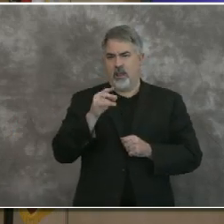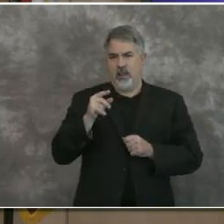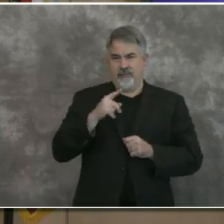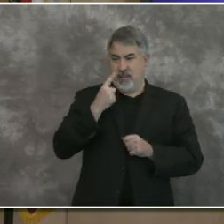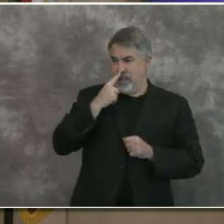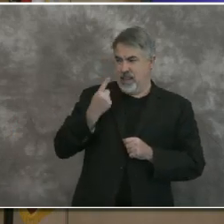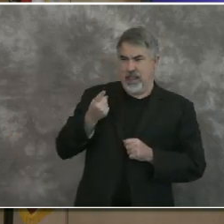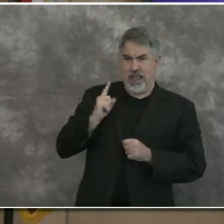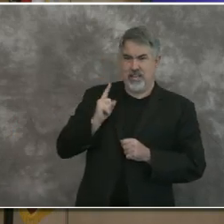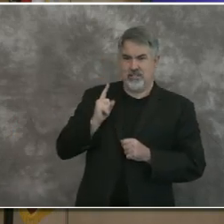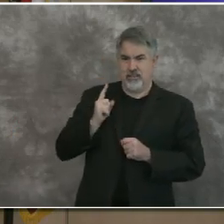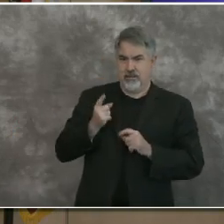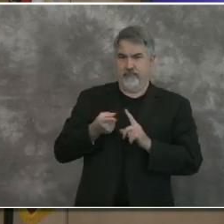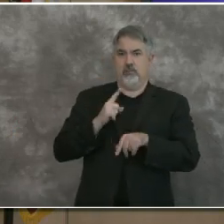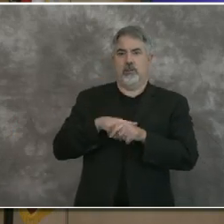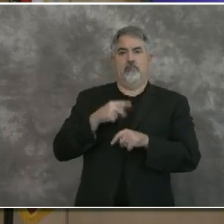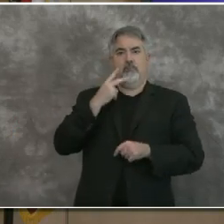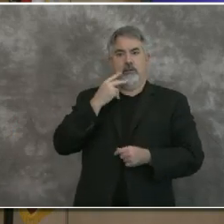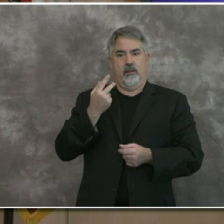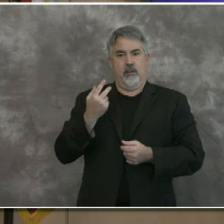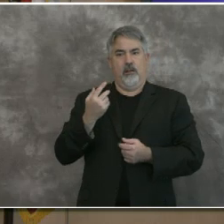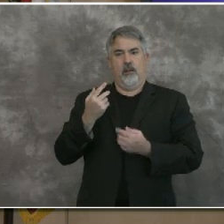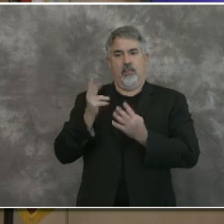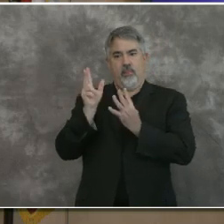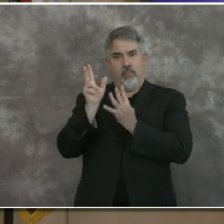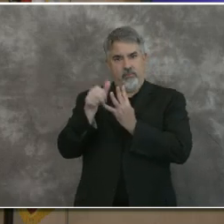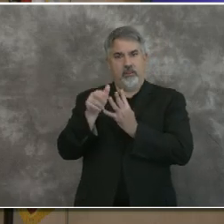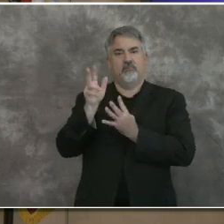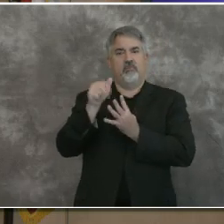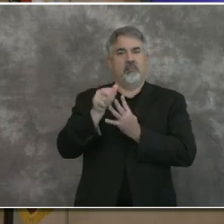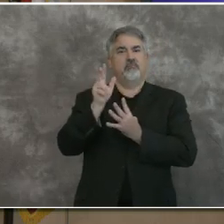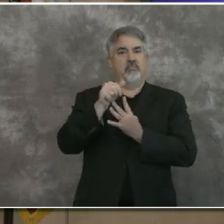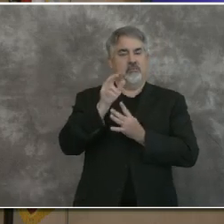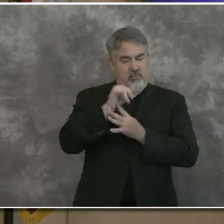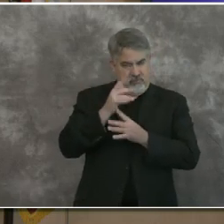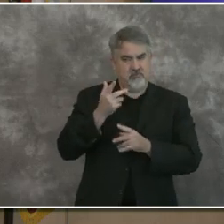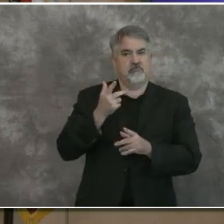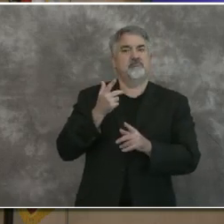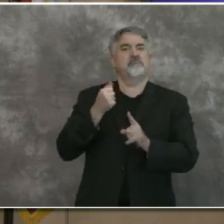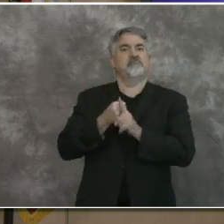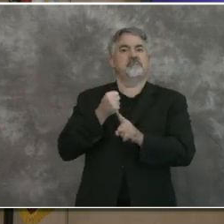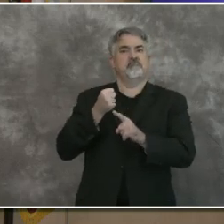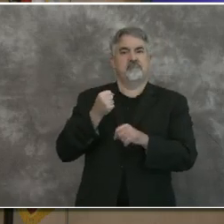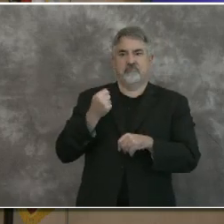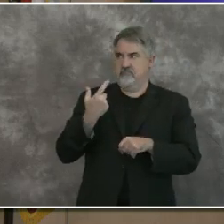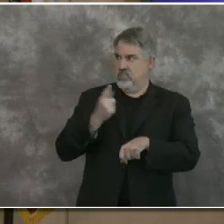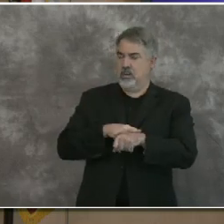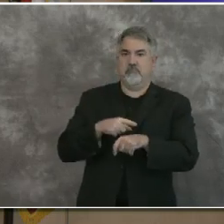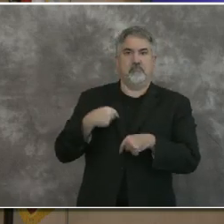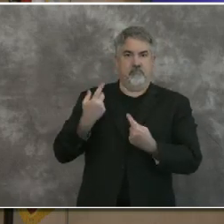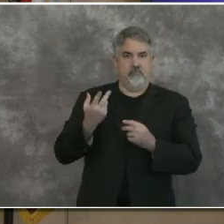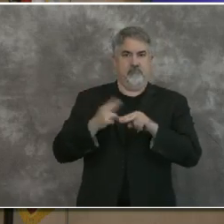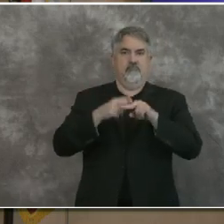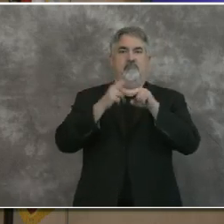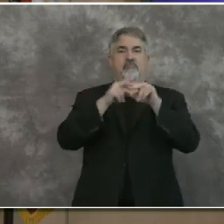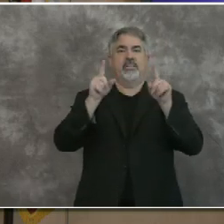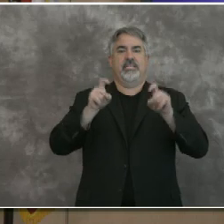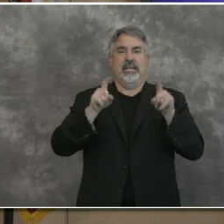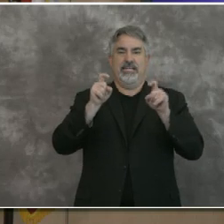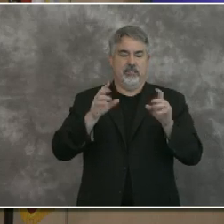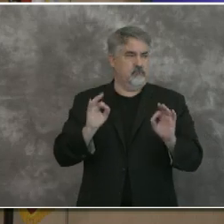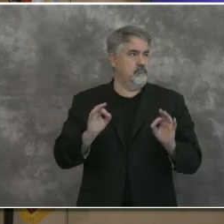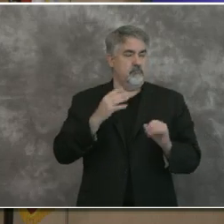first time you saw 4 consecutive days of 3,000 or more tests conducted. Again, we are stepping up. We want to see that go